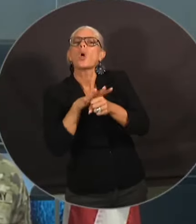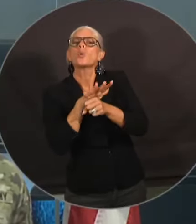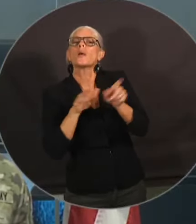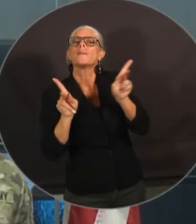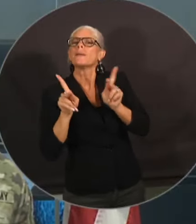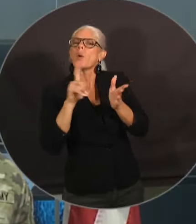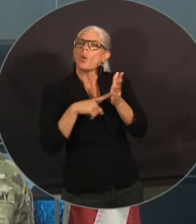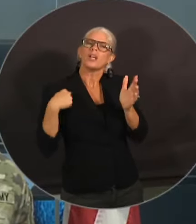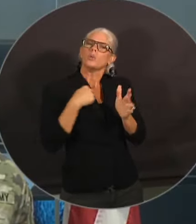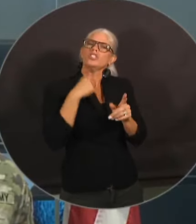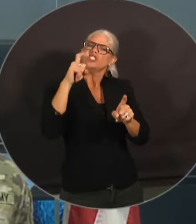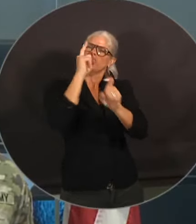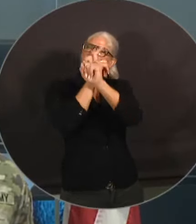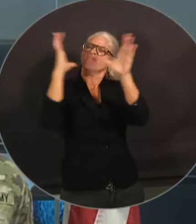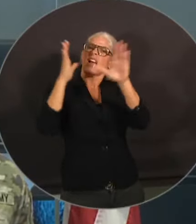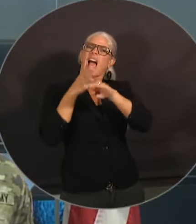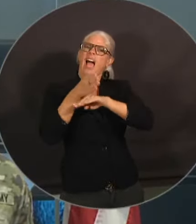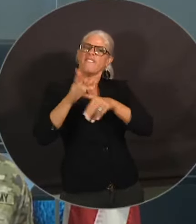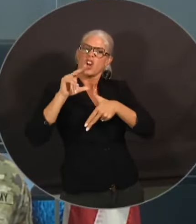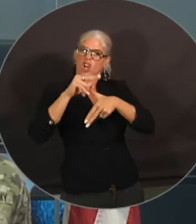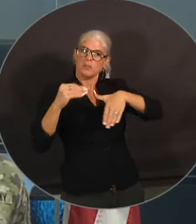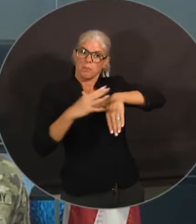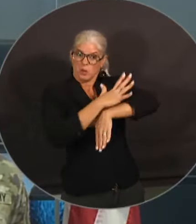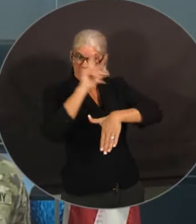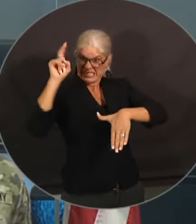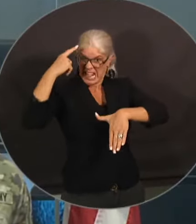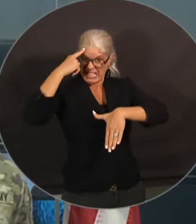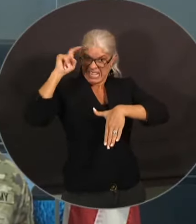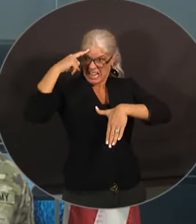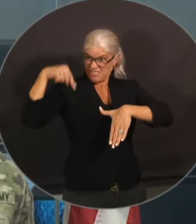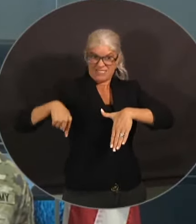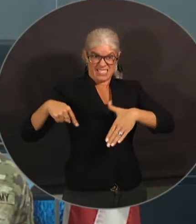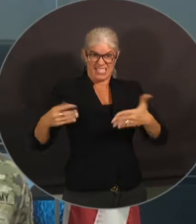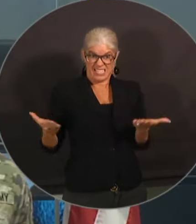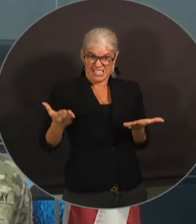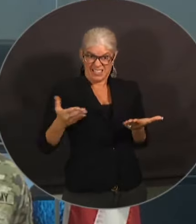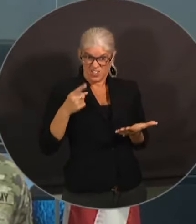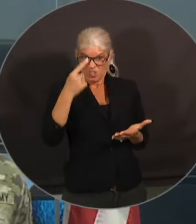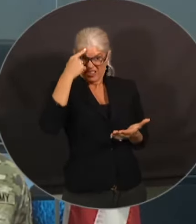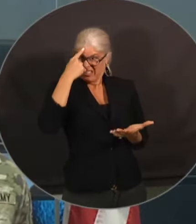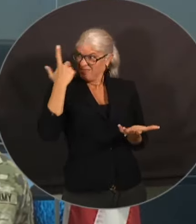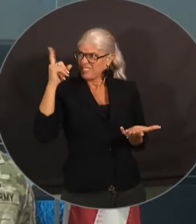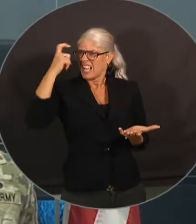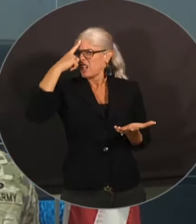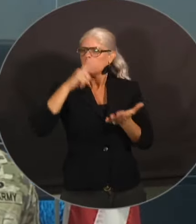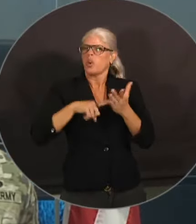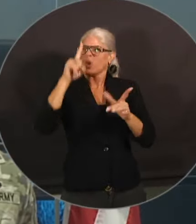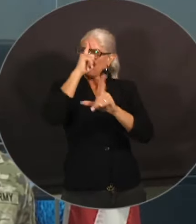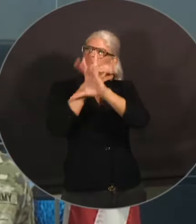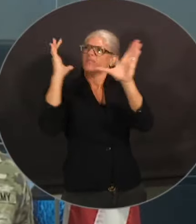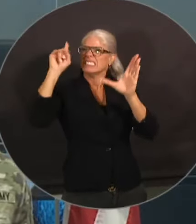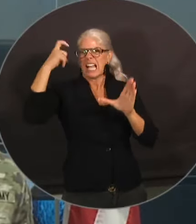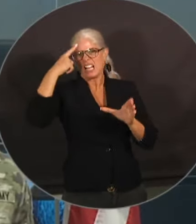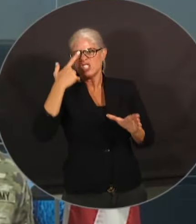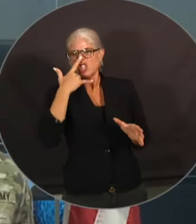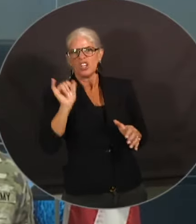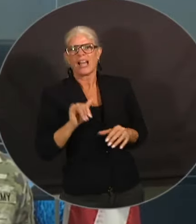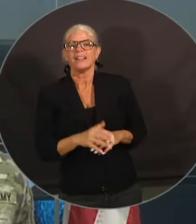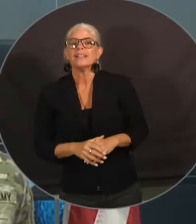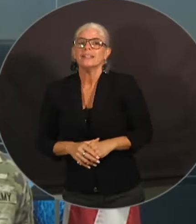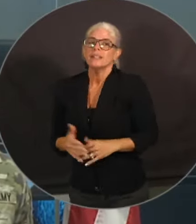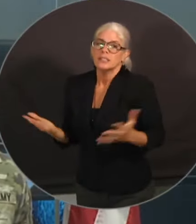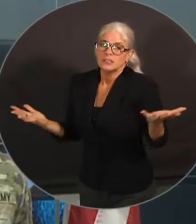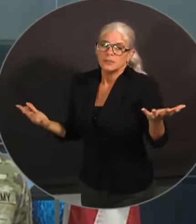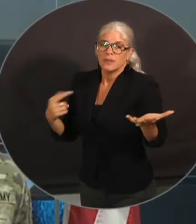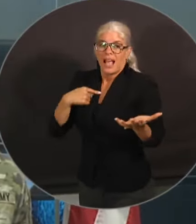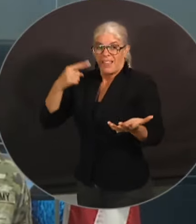of Tallahassee? I mean, will Tallahassee look like Tallahassee anymore after this? Well, look, I think, on the one hand, if you look at the